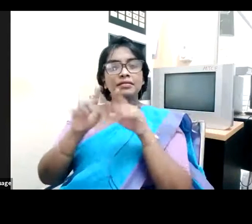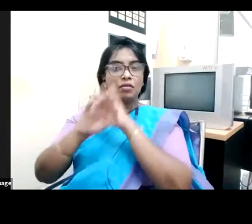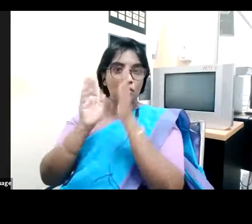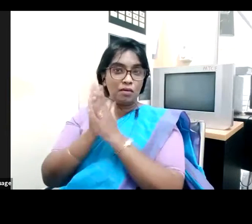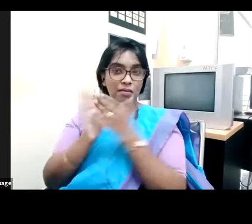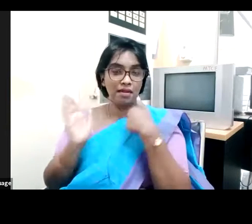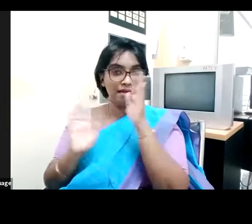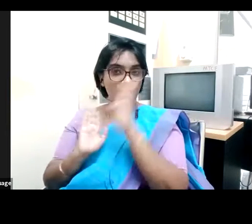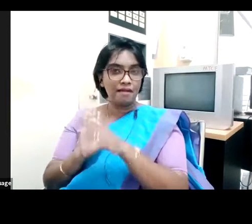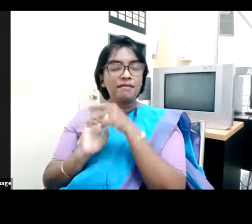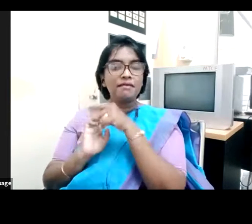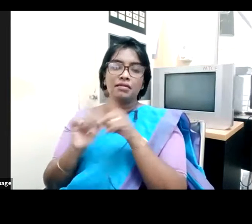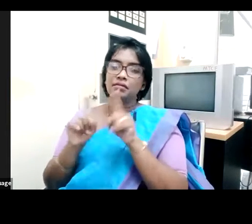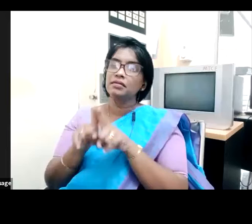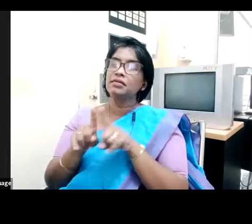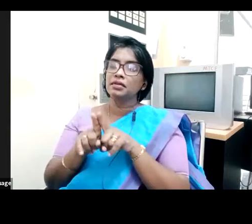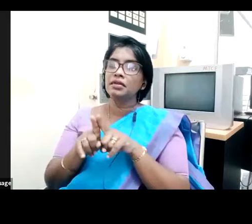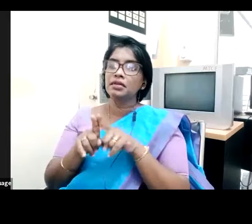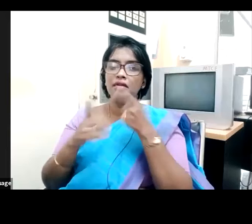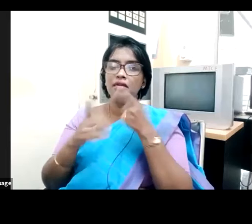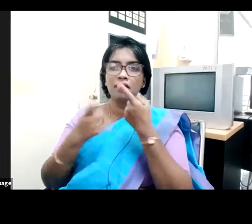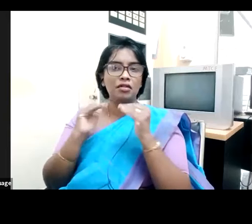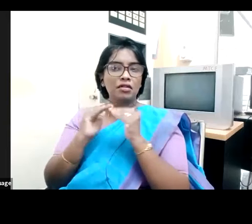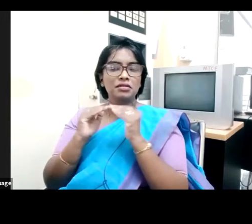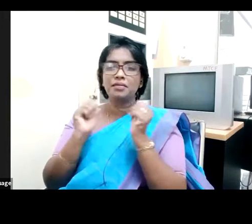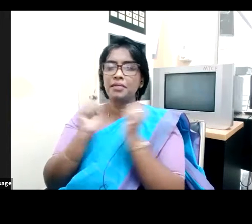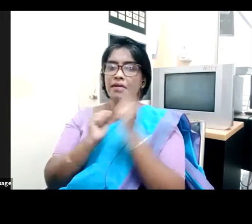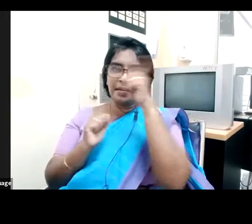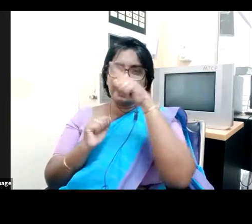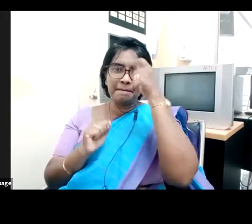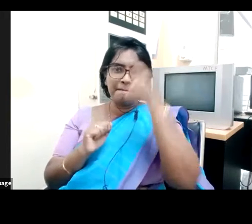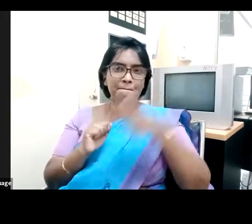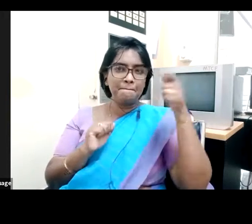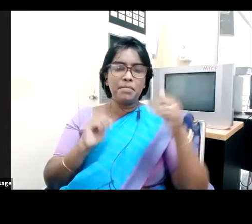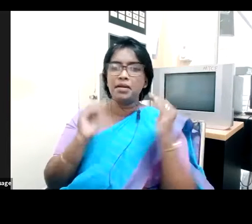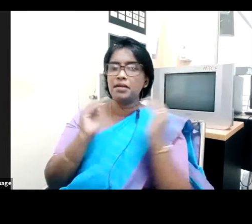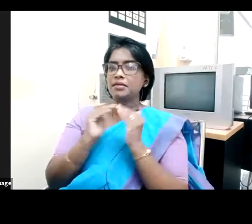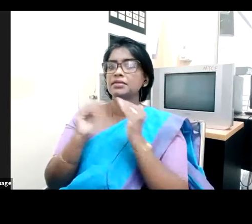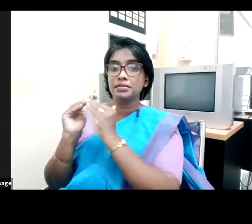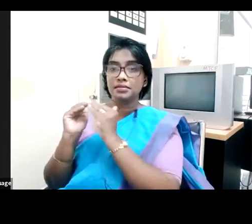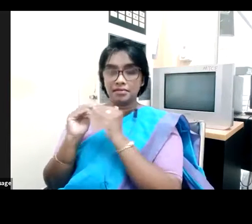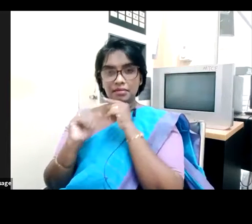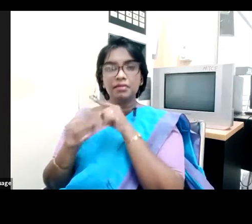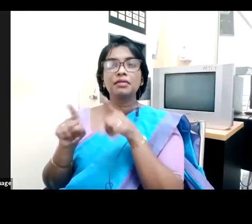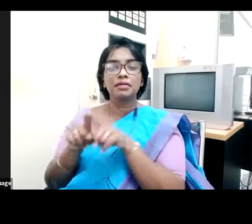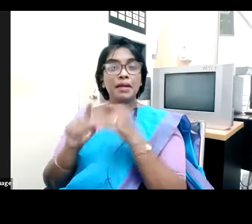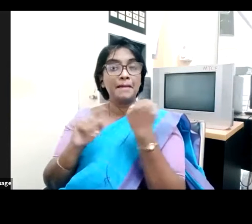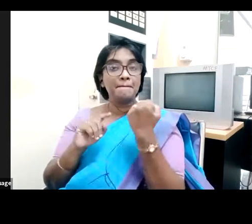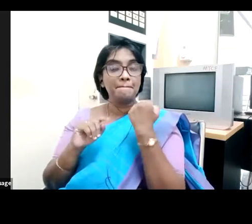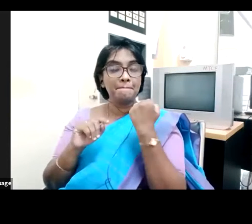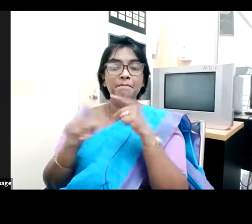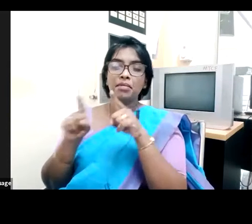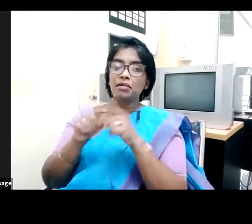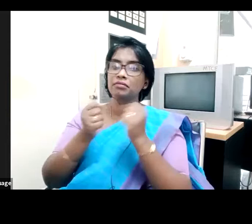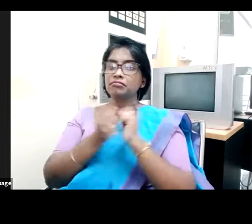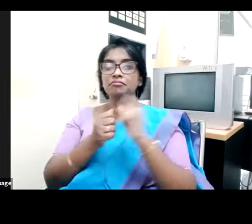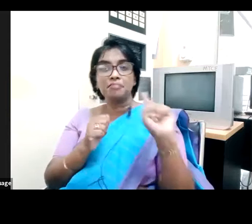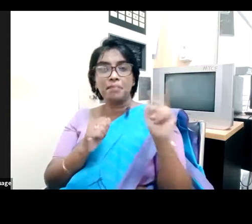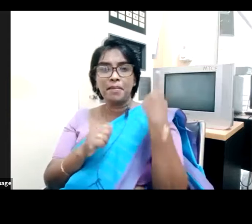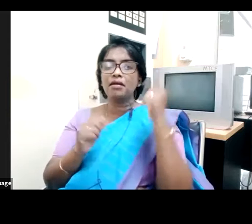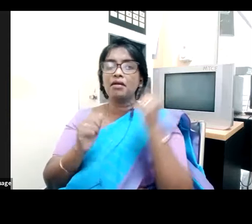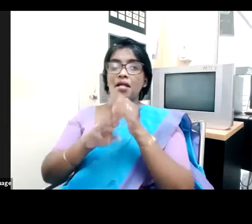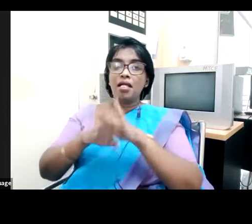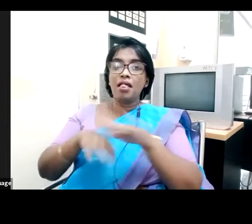equal work, and also, of course, elimination of forced labor and child labor. Now, this cause is taken